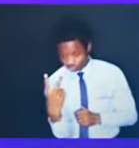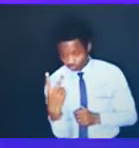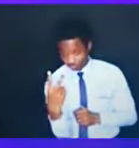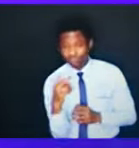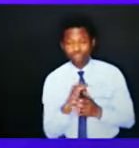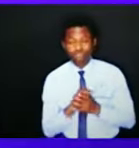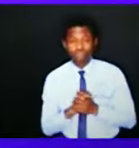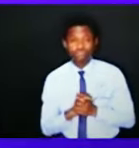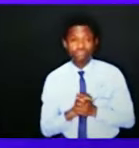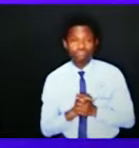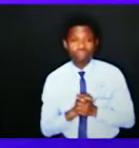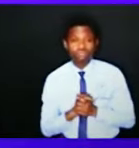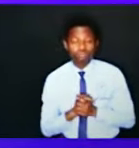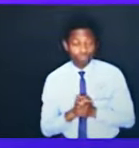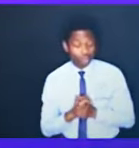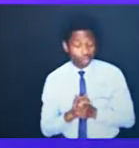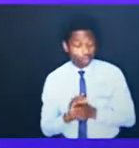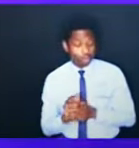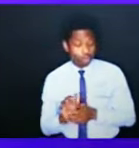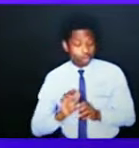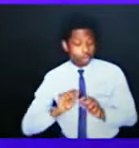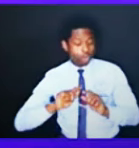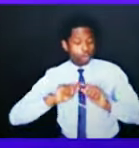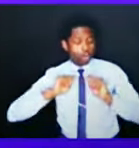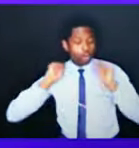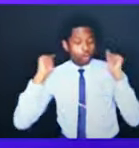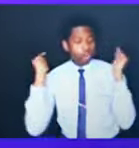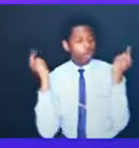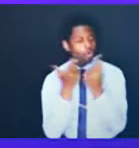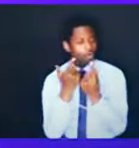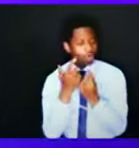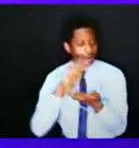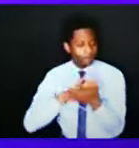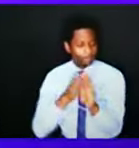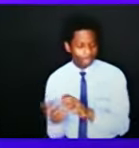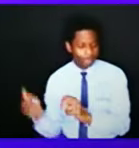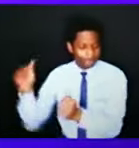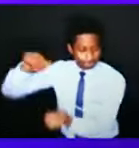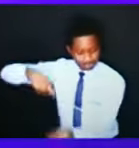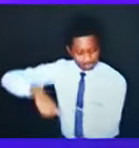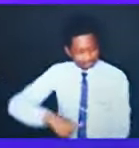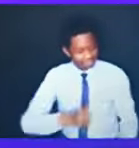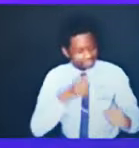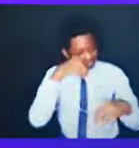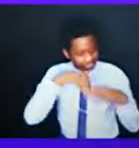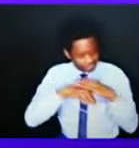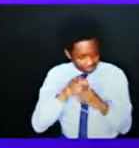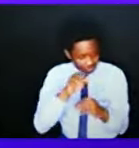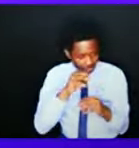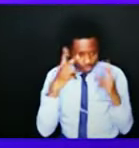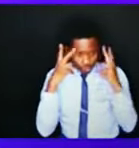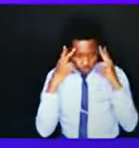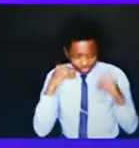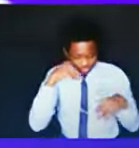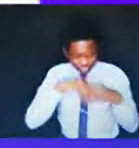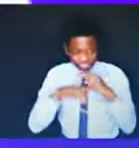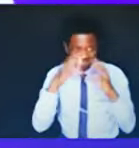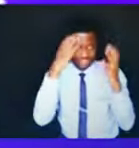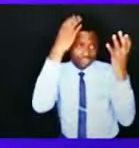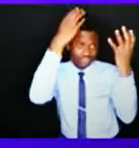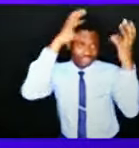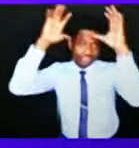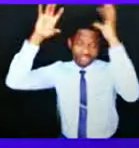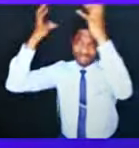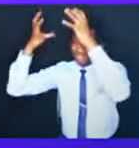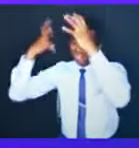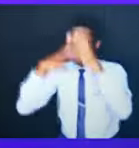2. They were all baptized into Moses in the cloud and in the